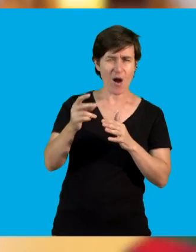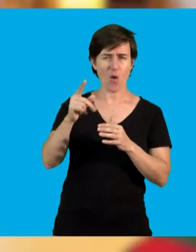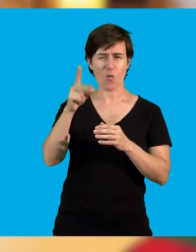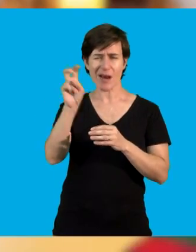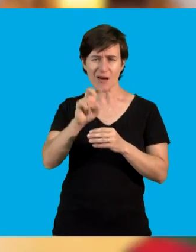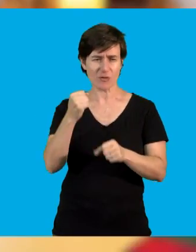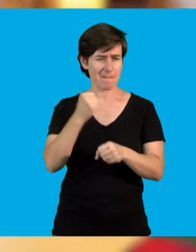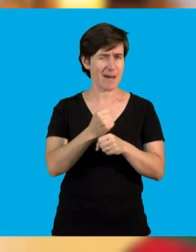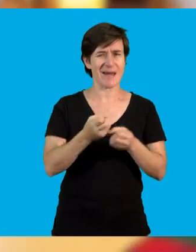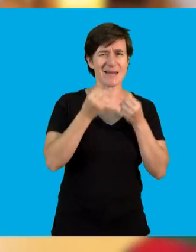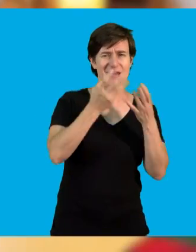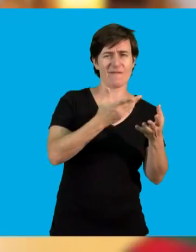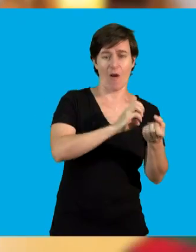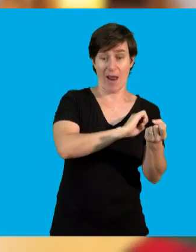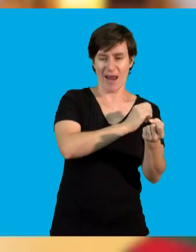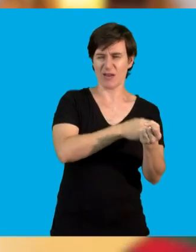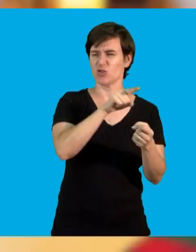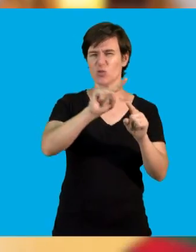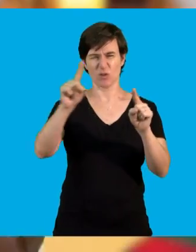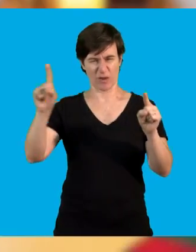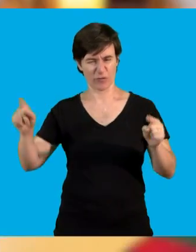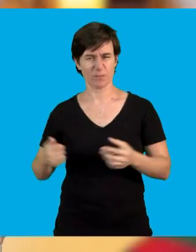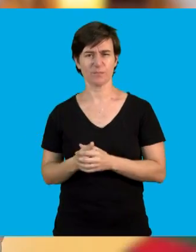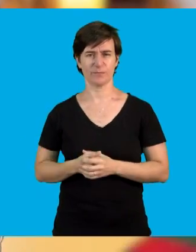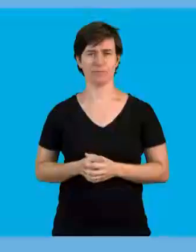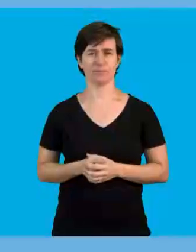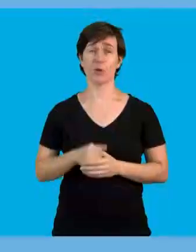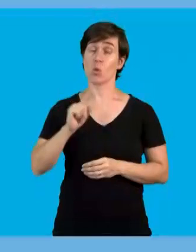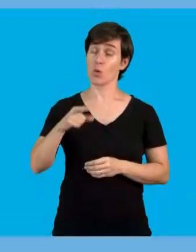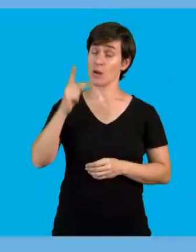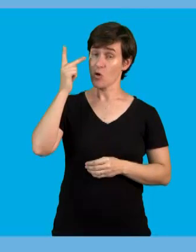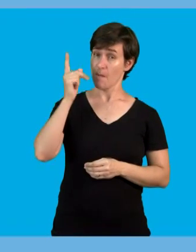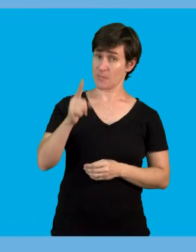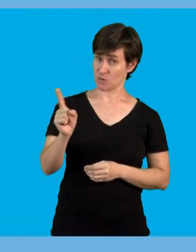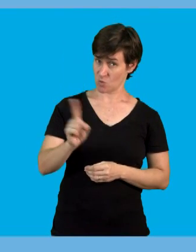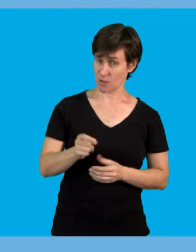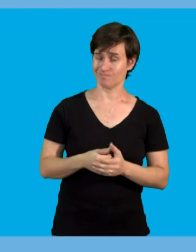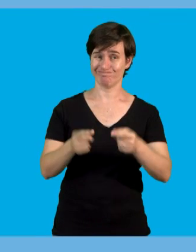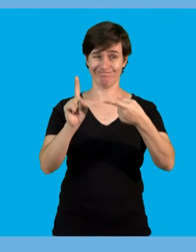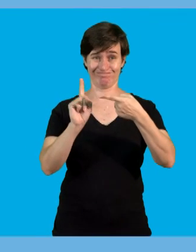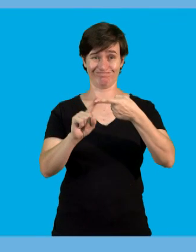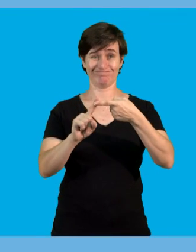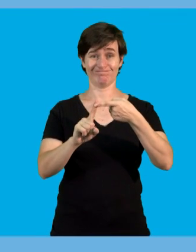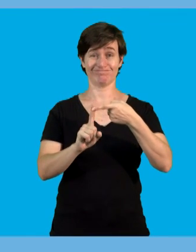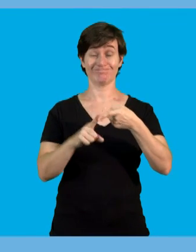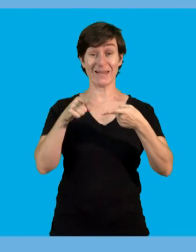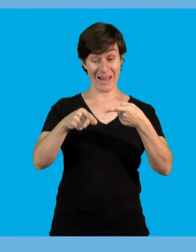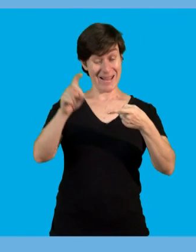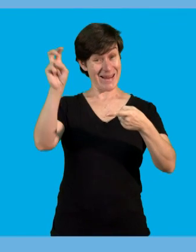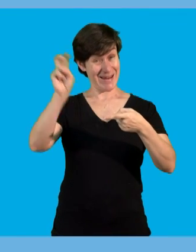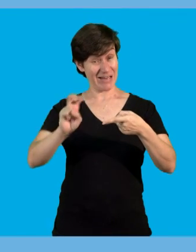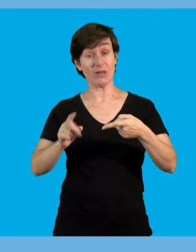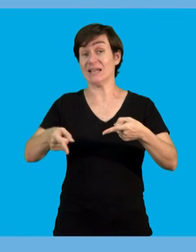it actually powers up everything that we have around us. So the things that we should already know by now is, number one,